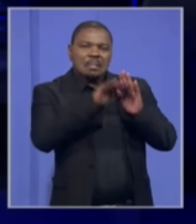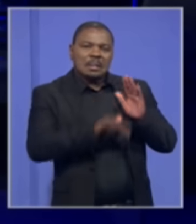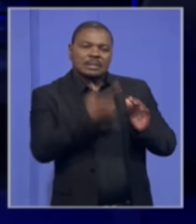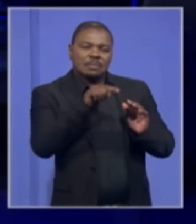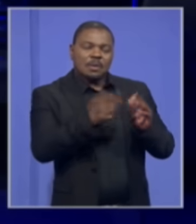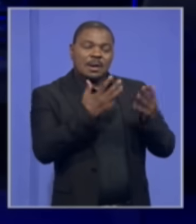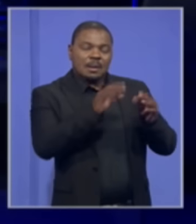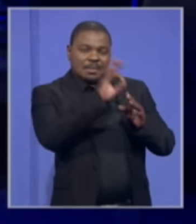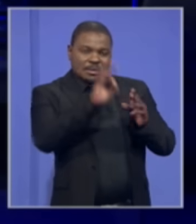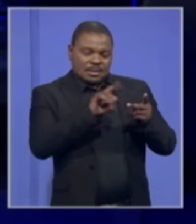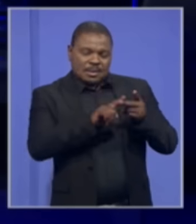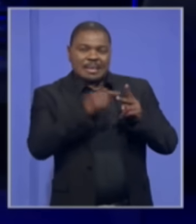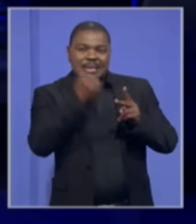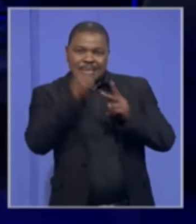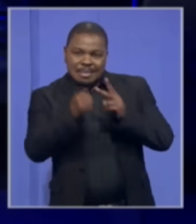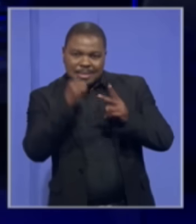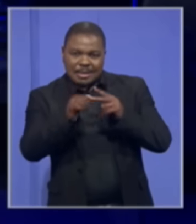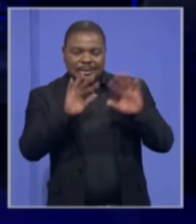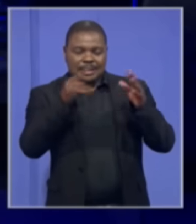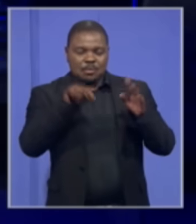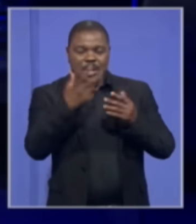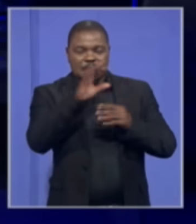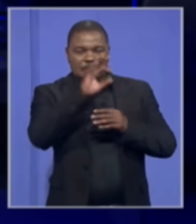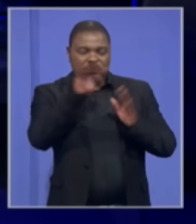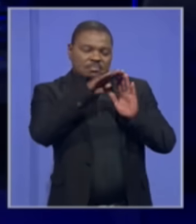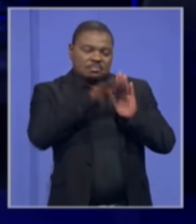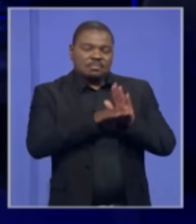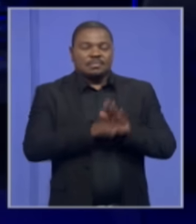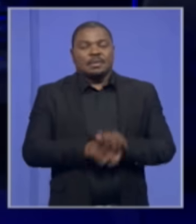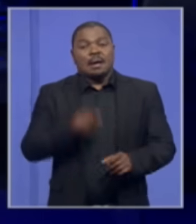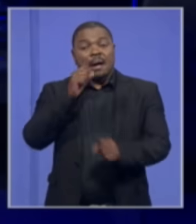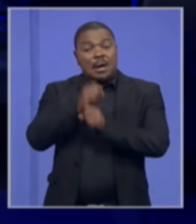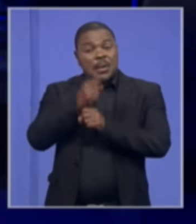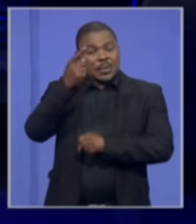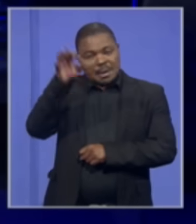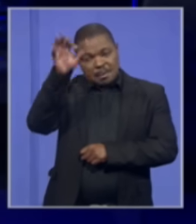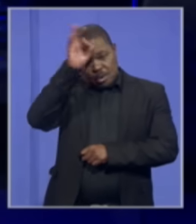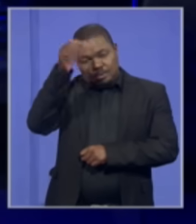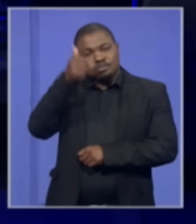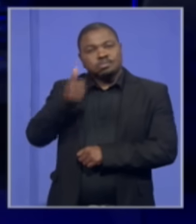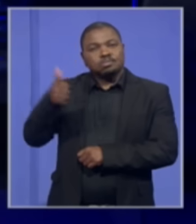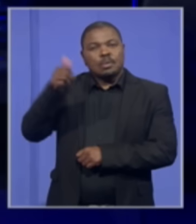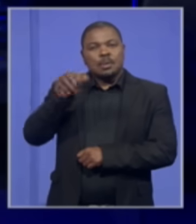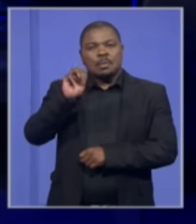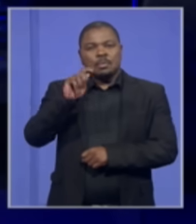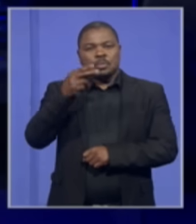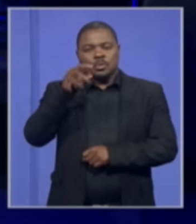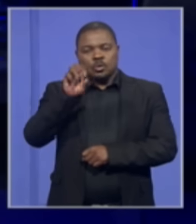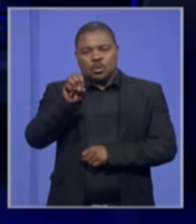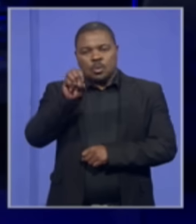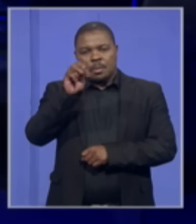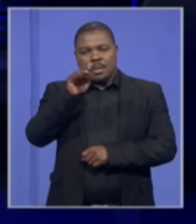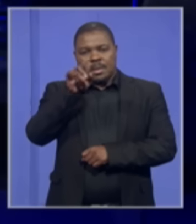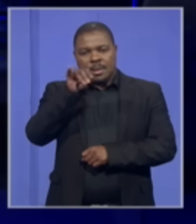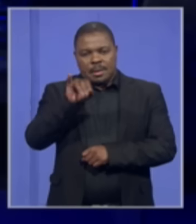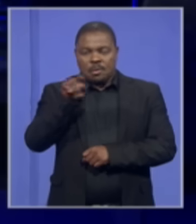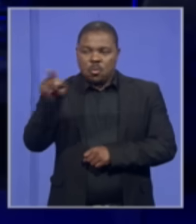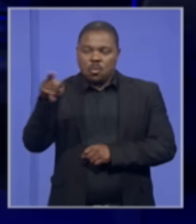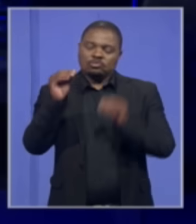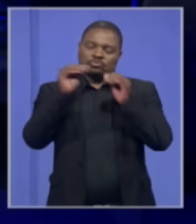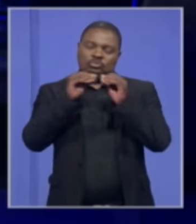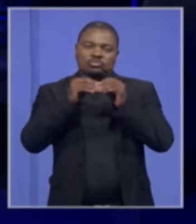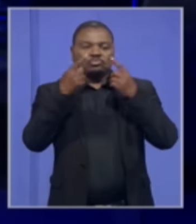tsona di theohile ka diperesente tse 10.8. Mokomishenara wa sepolesa sa province ya Gauteng Tommy Mthombeni o phatlaladitse dipalopalo tsa ditlolo